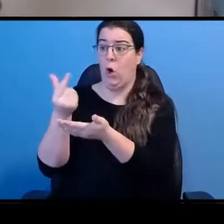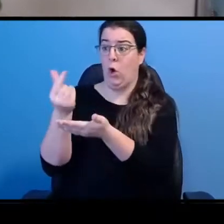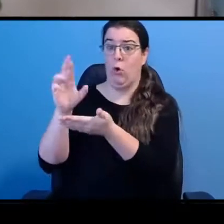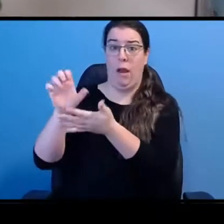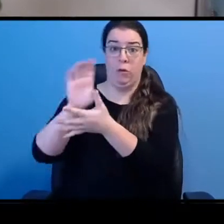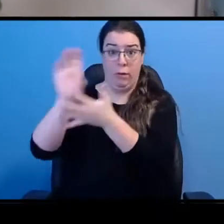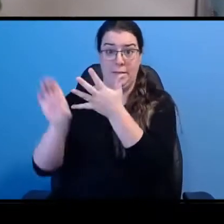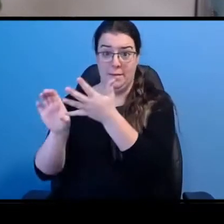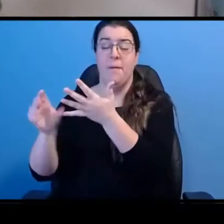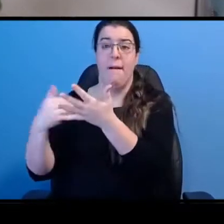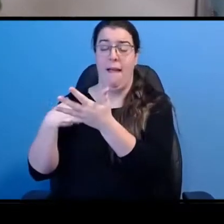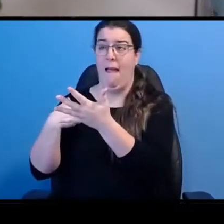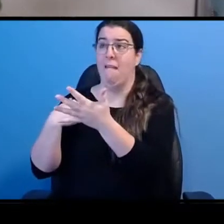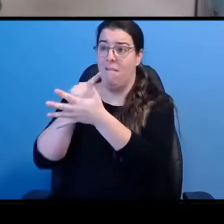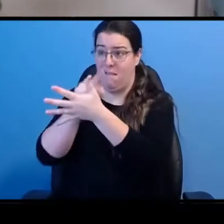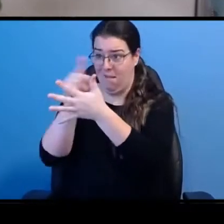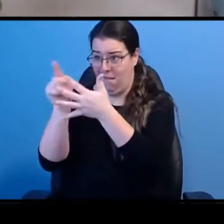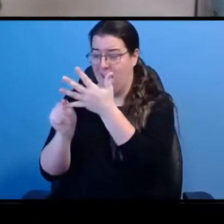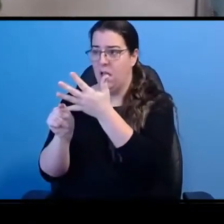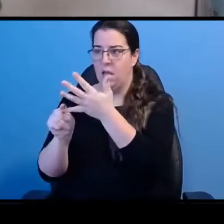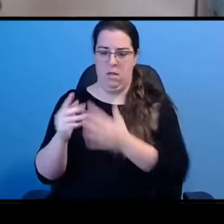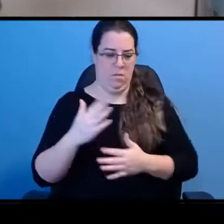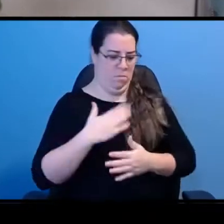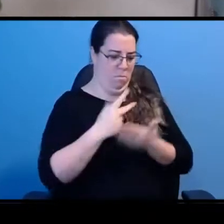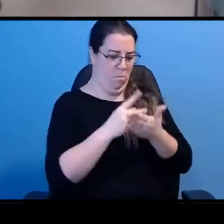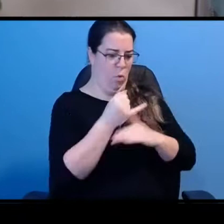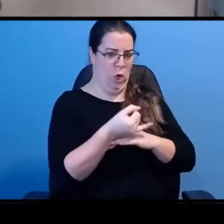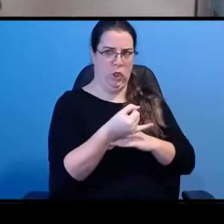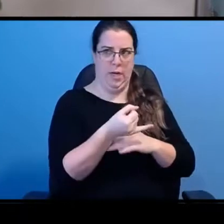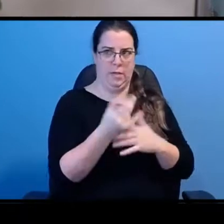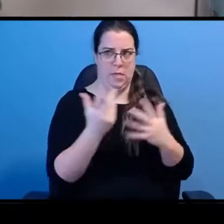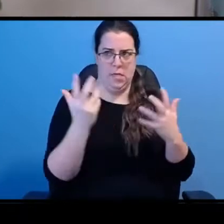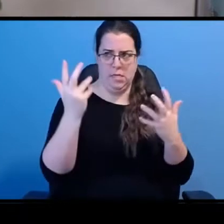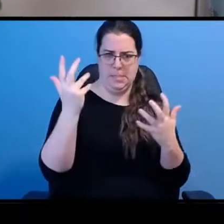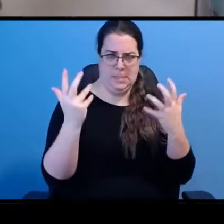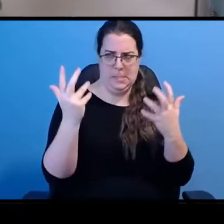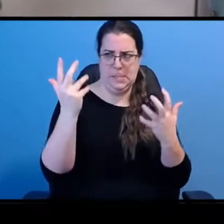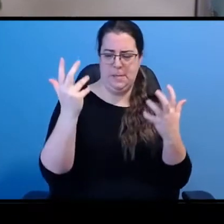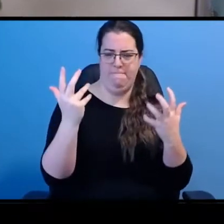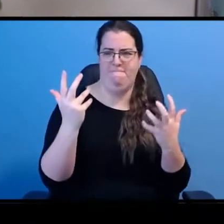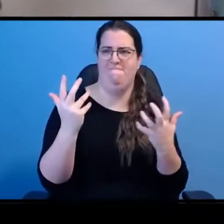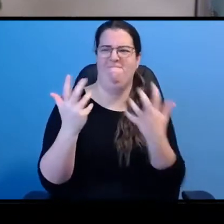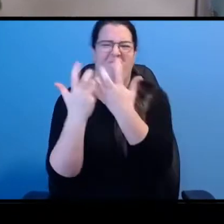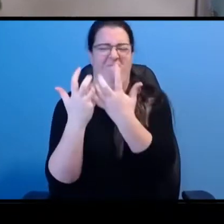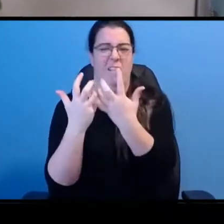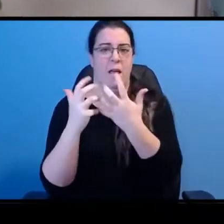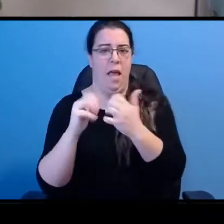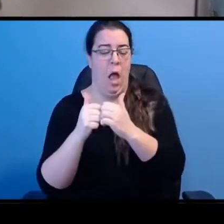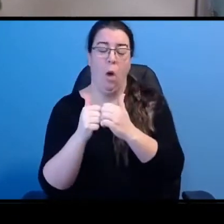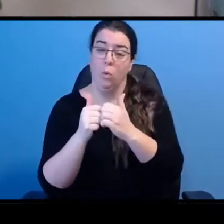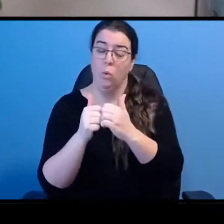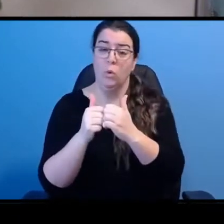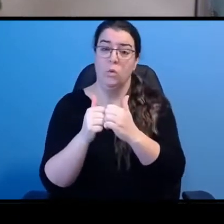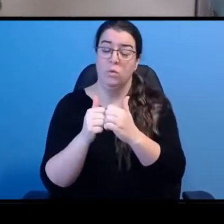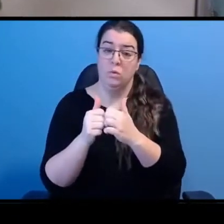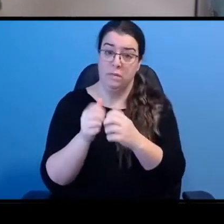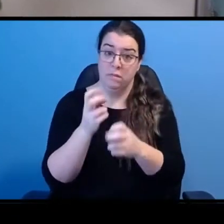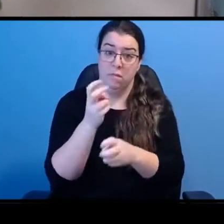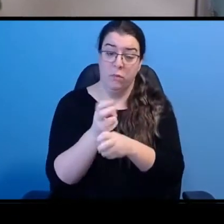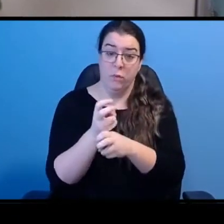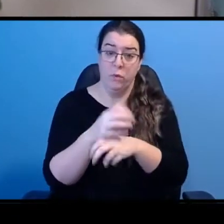vision for your project, but trying to find the correct funding stream for that project, trying to find,